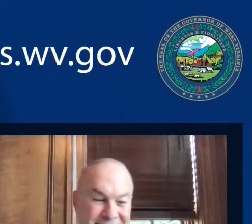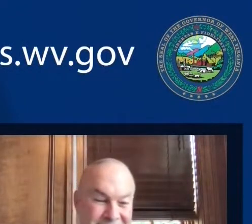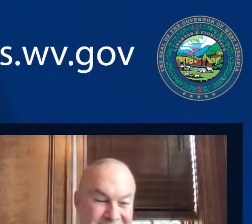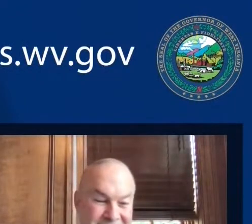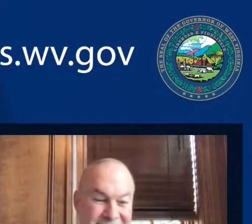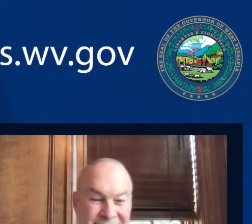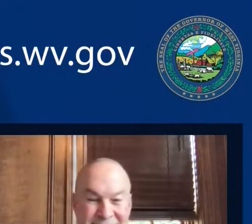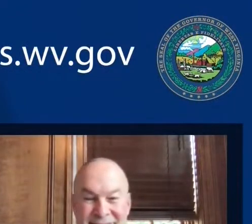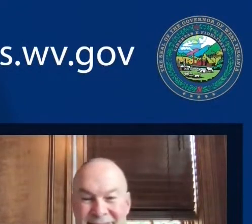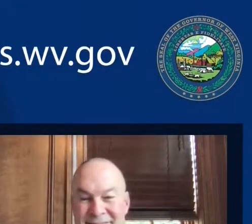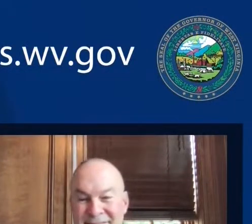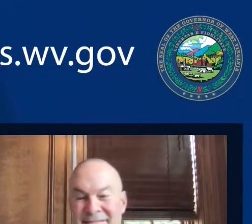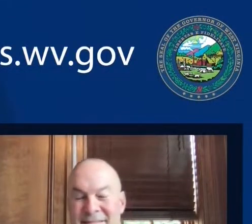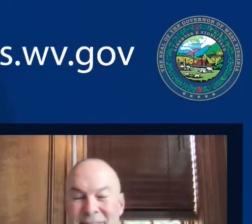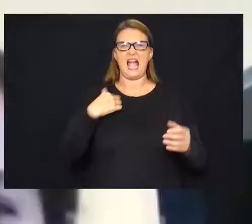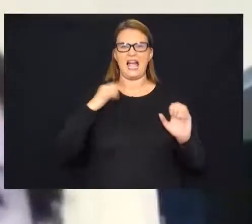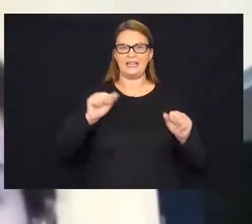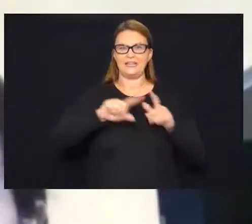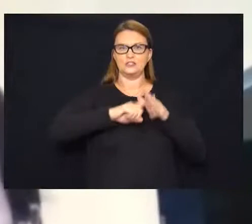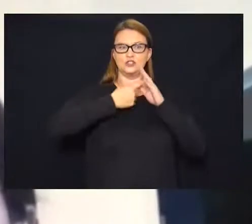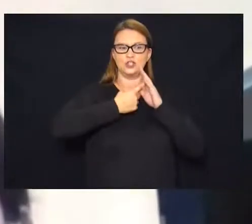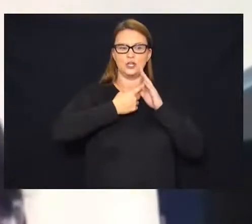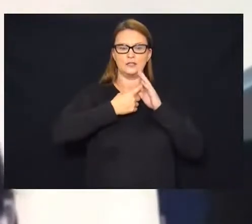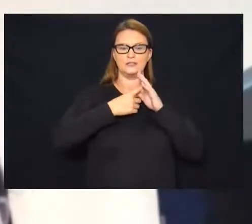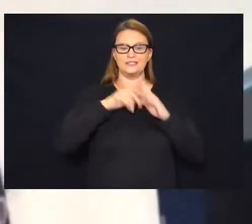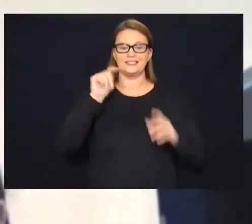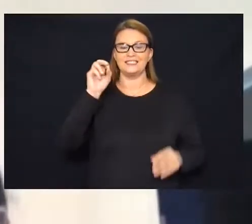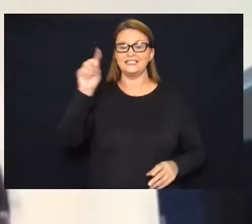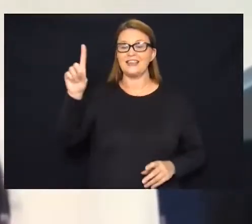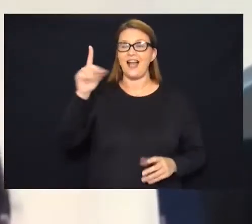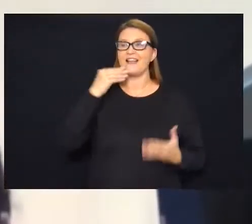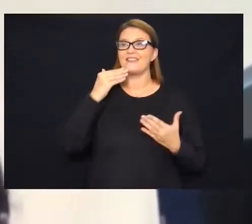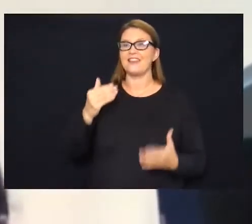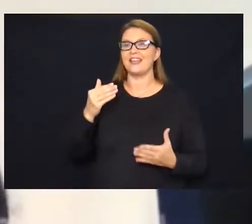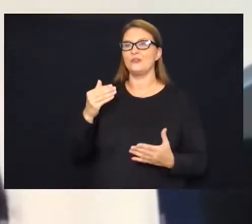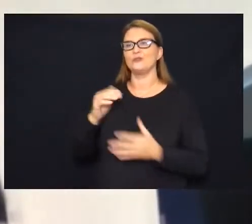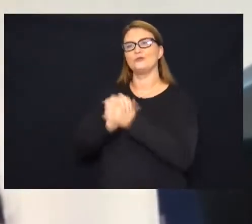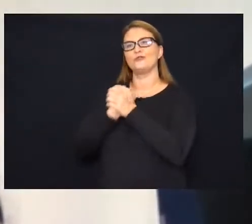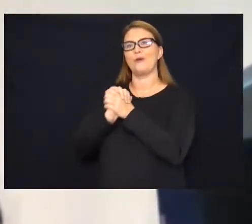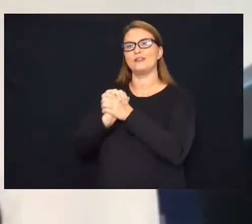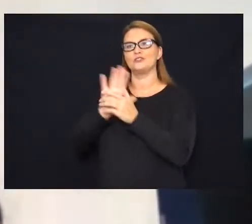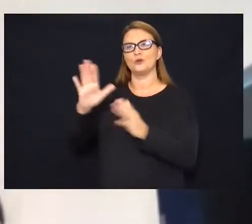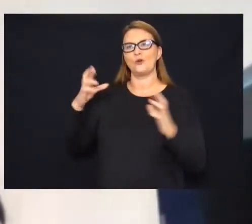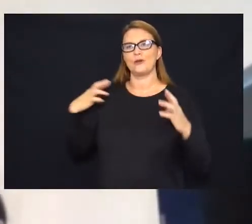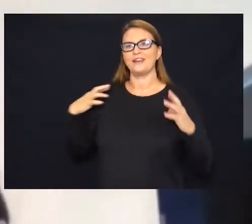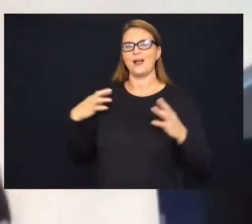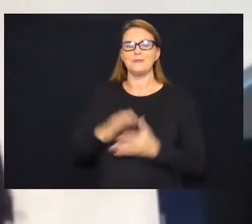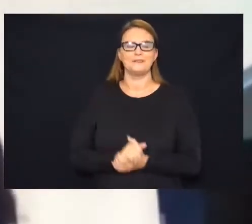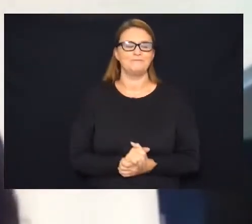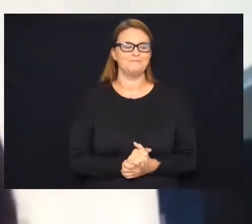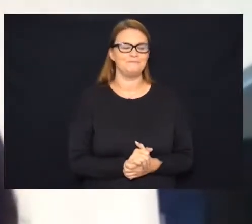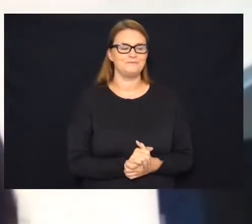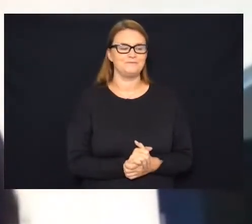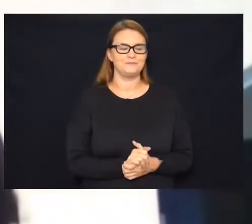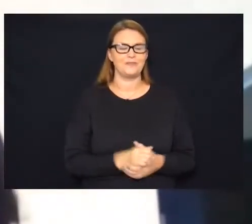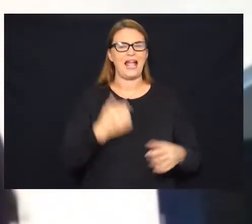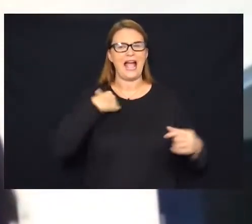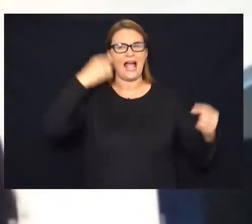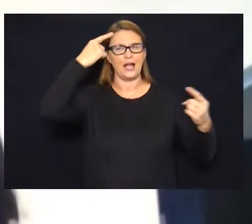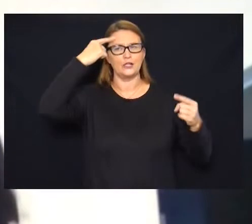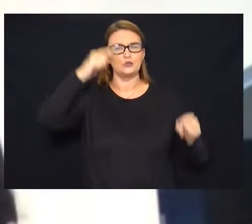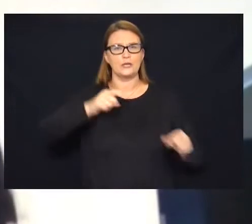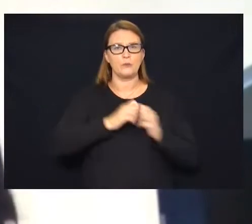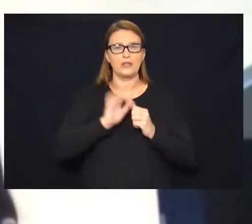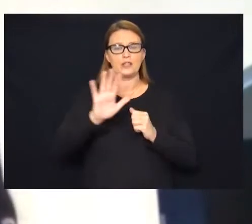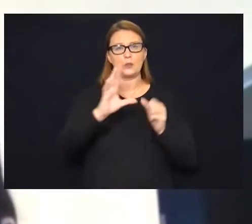Okay, I'll just start, Governor. Thanks. Todd, thanks for the question and congratulations on your retirement. I would agree with that